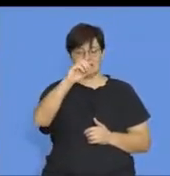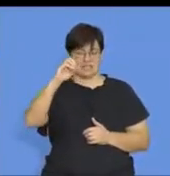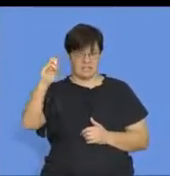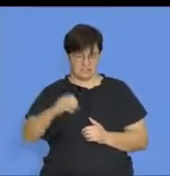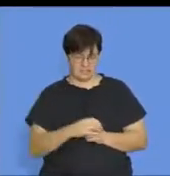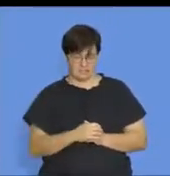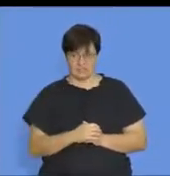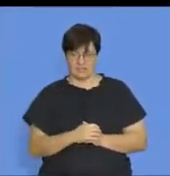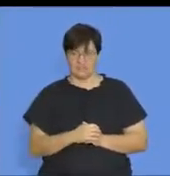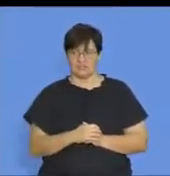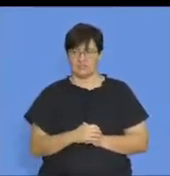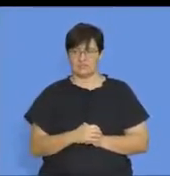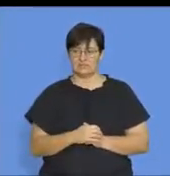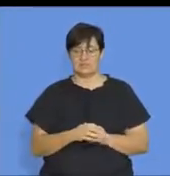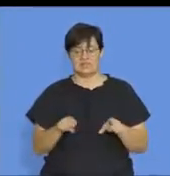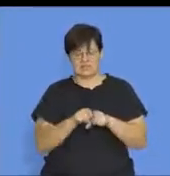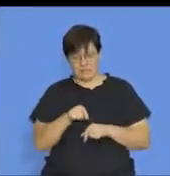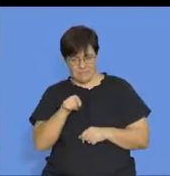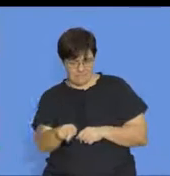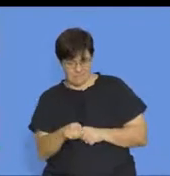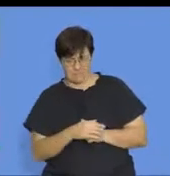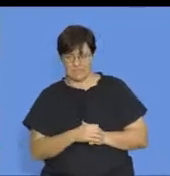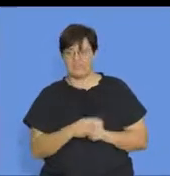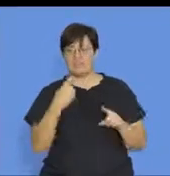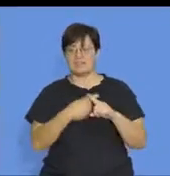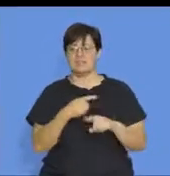696,000. Do the same for Candace, multiply by